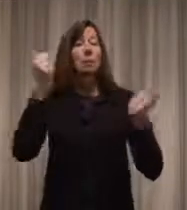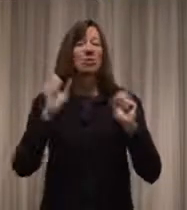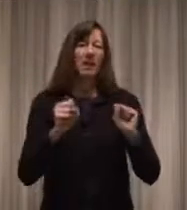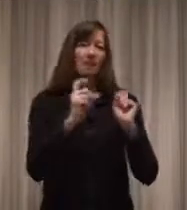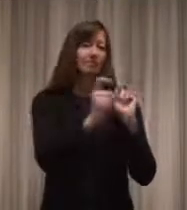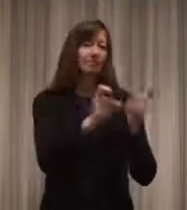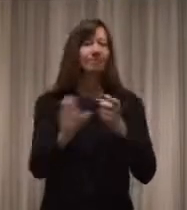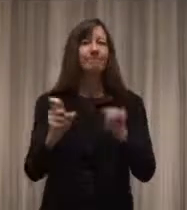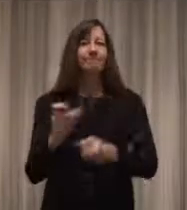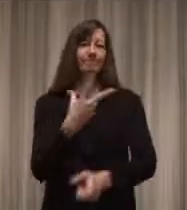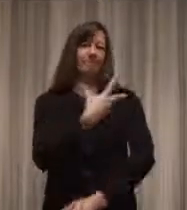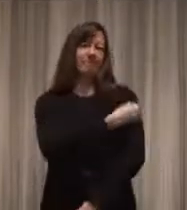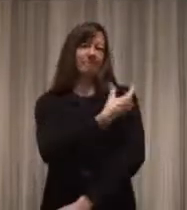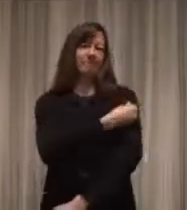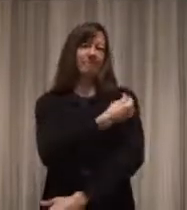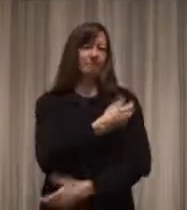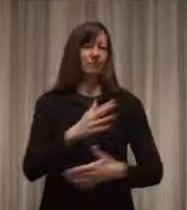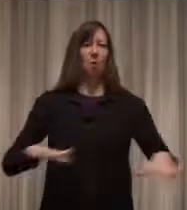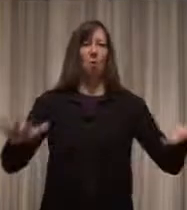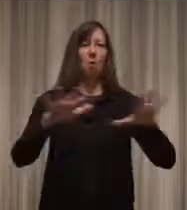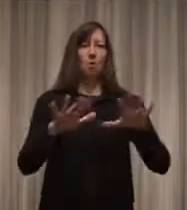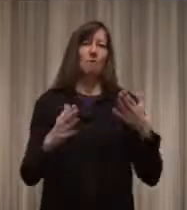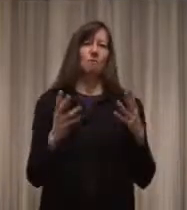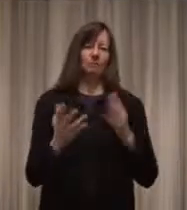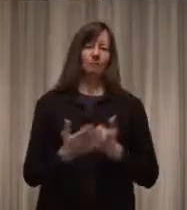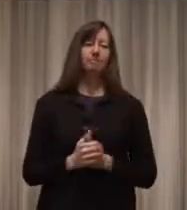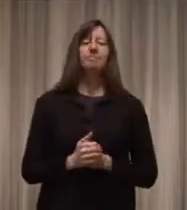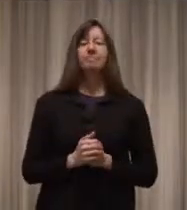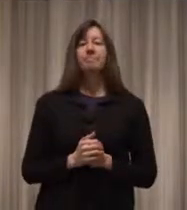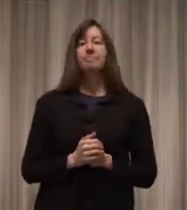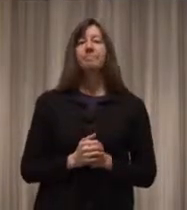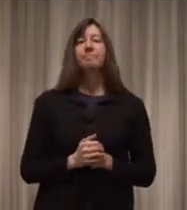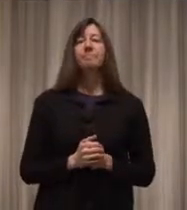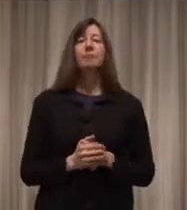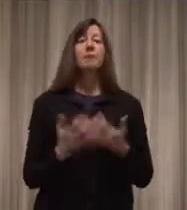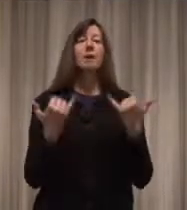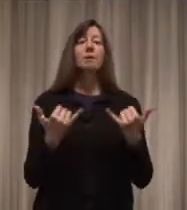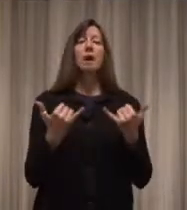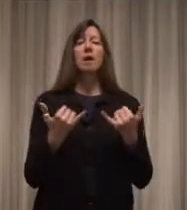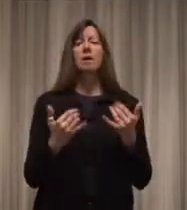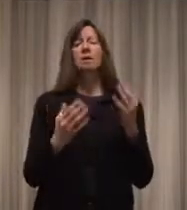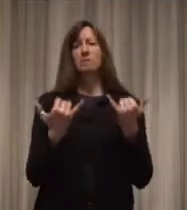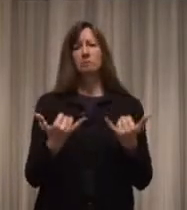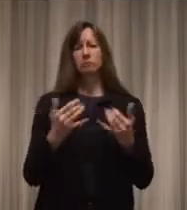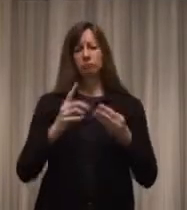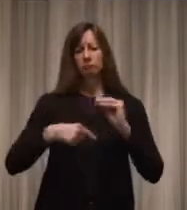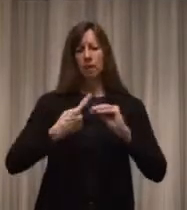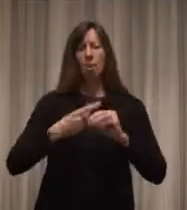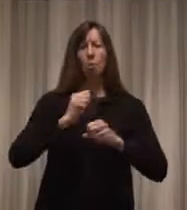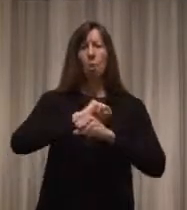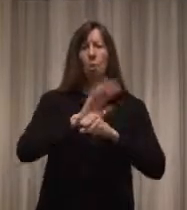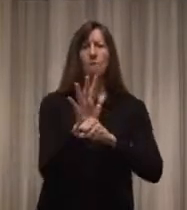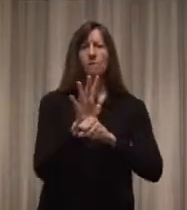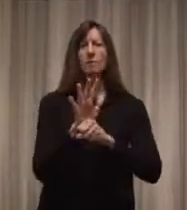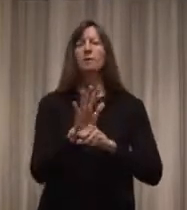Diving into the data more deeply, total cumulative cases in the county now